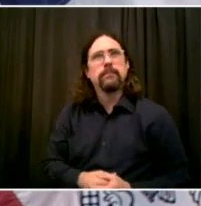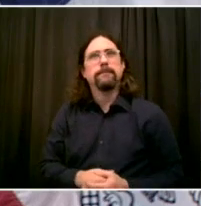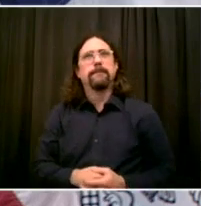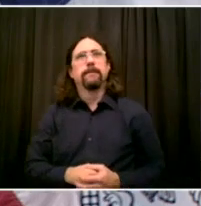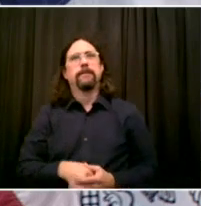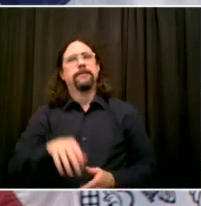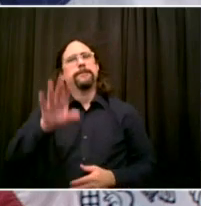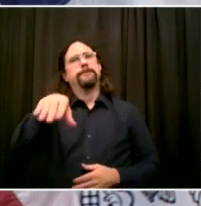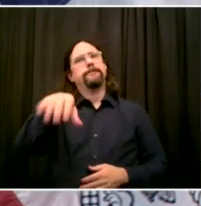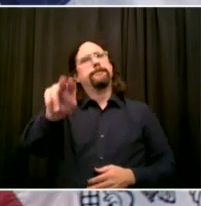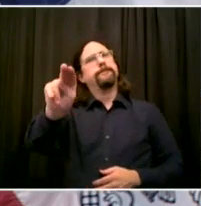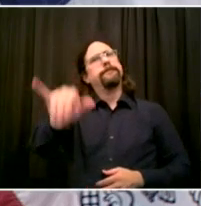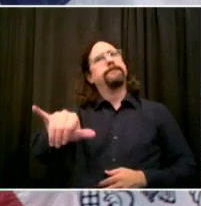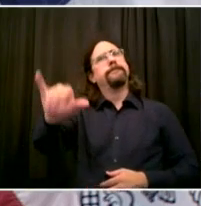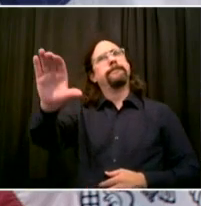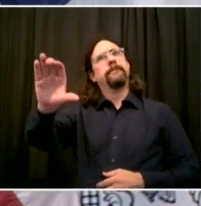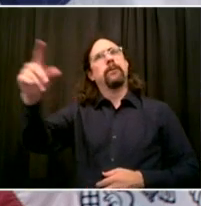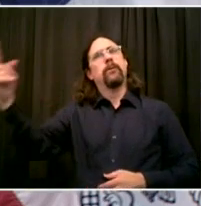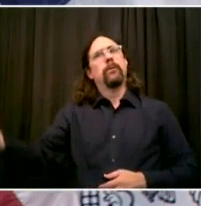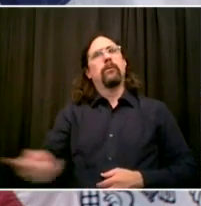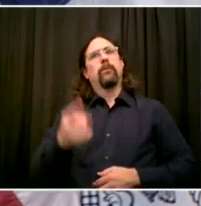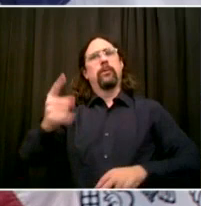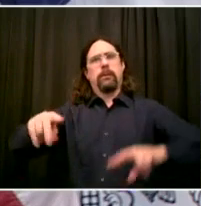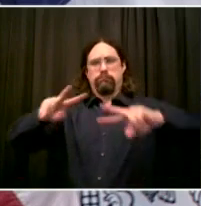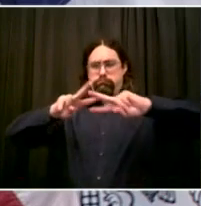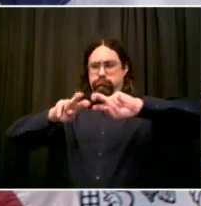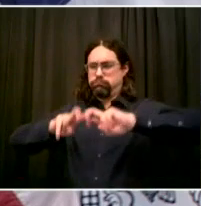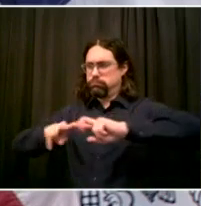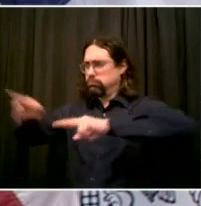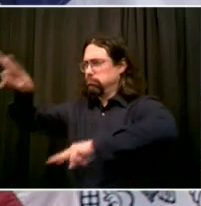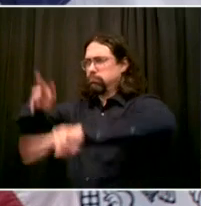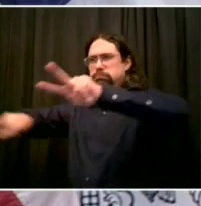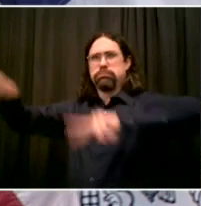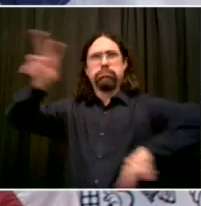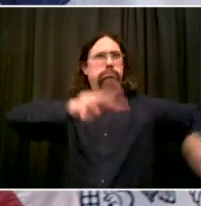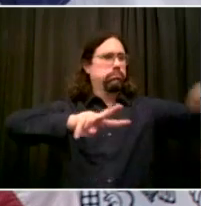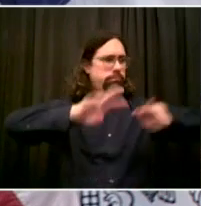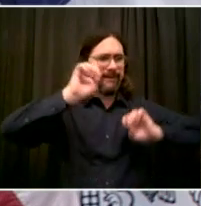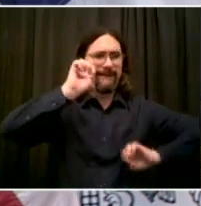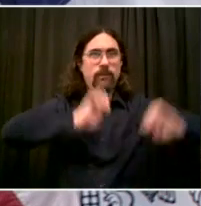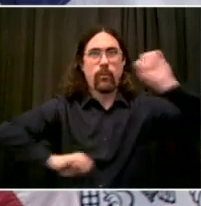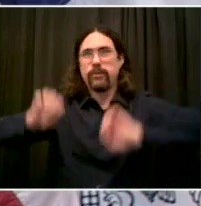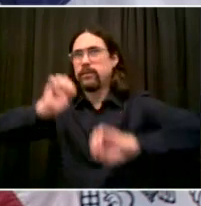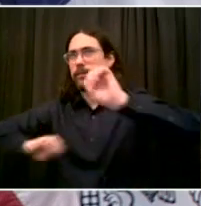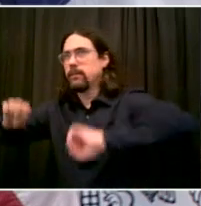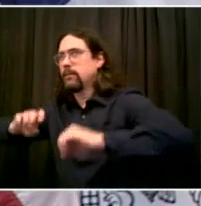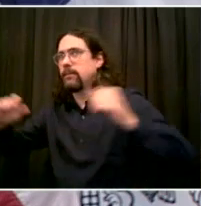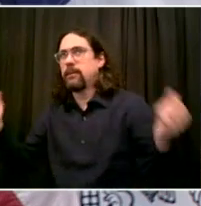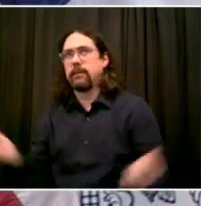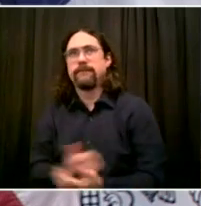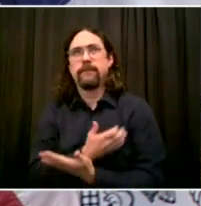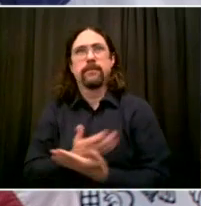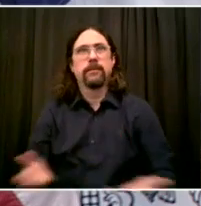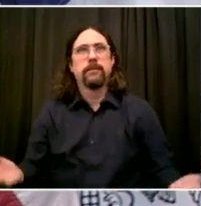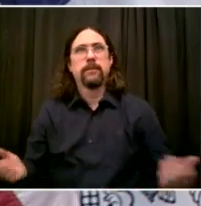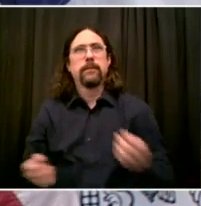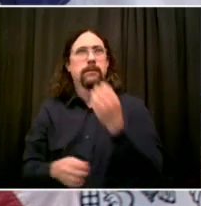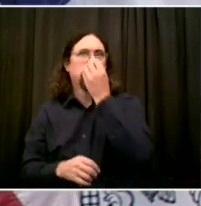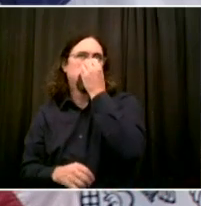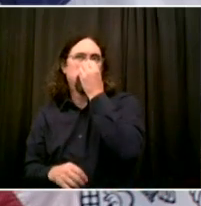not just look at abstract planning principles, but practical realities that matter to New Yorkers, like affordable housing and job